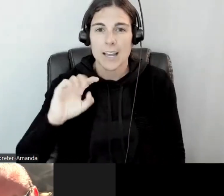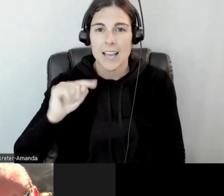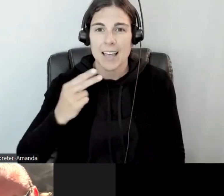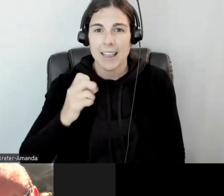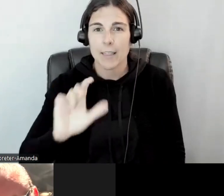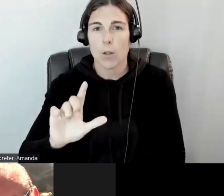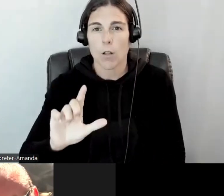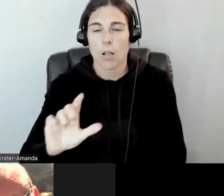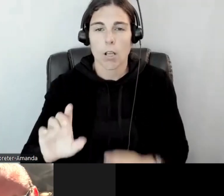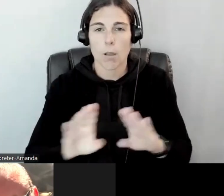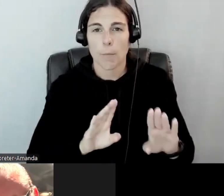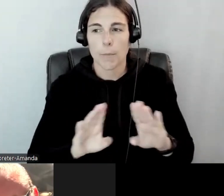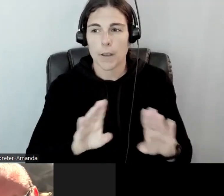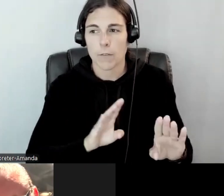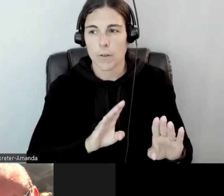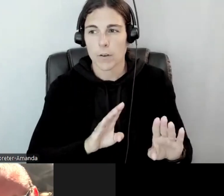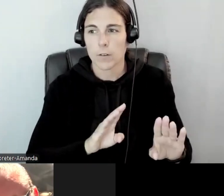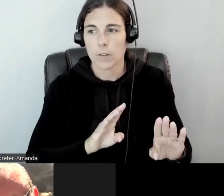as sort of